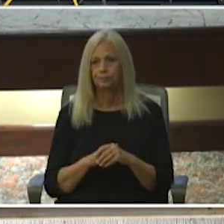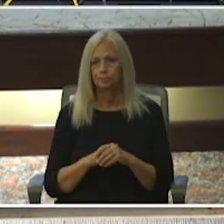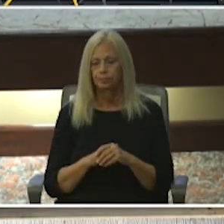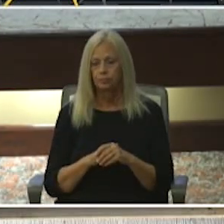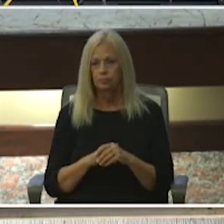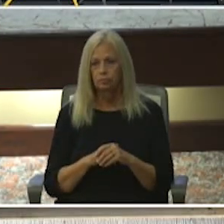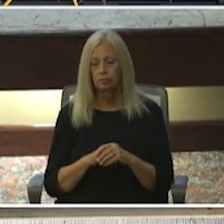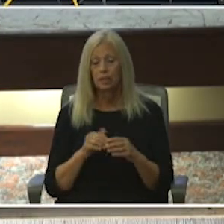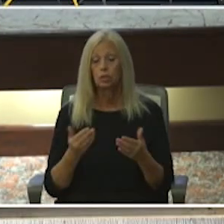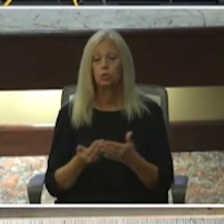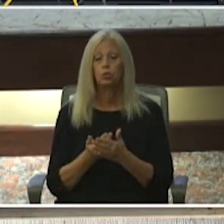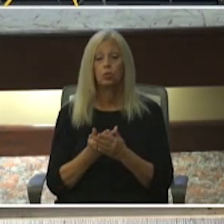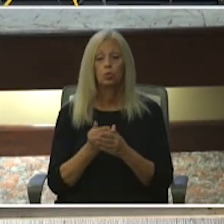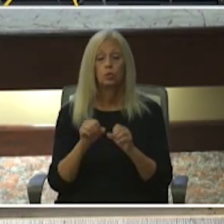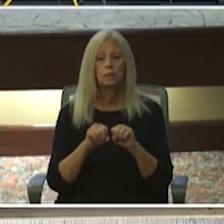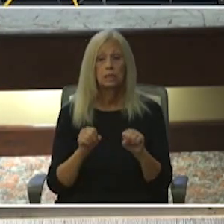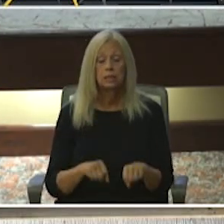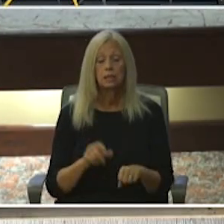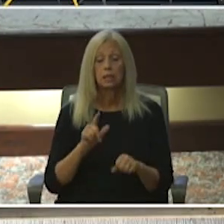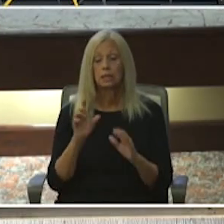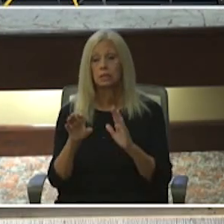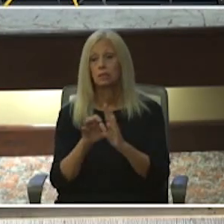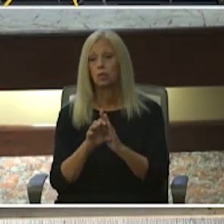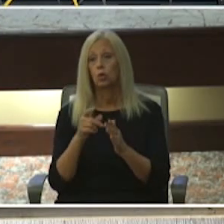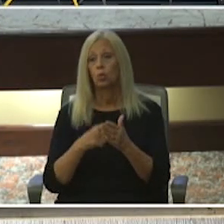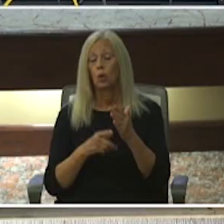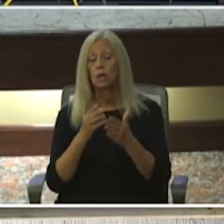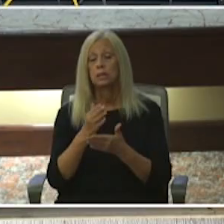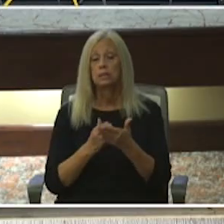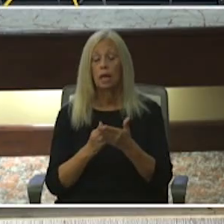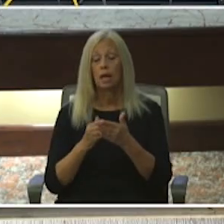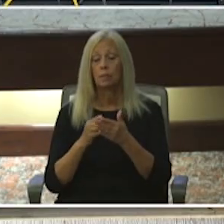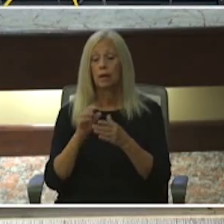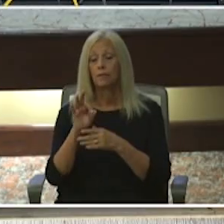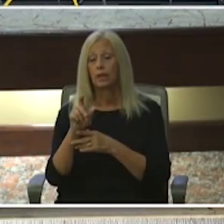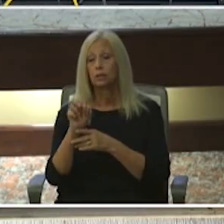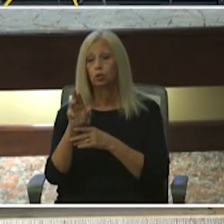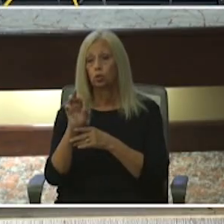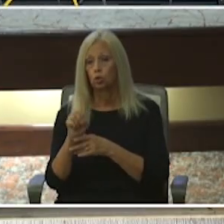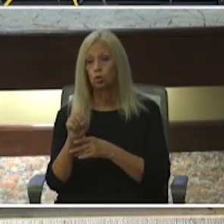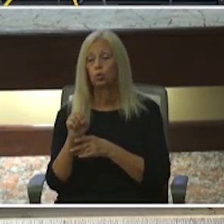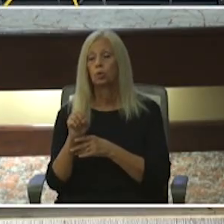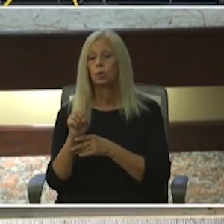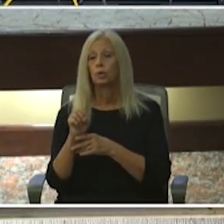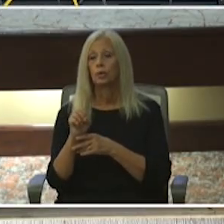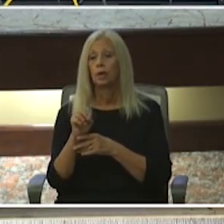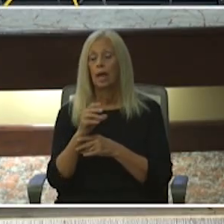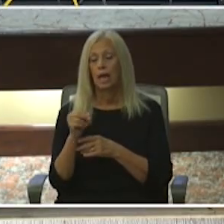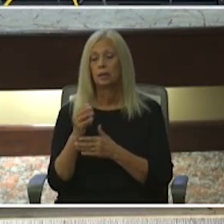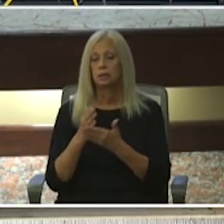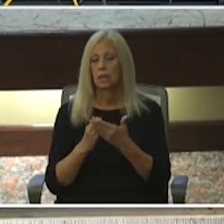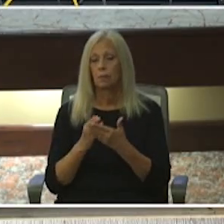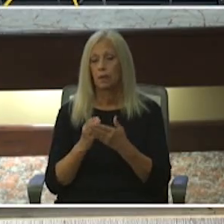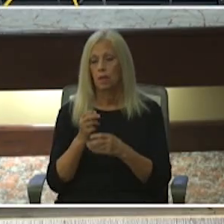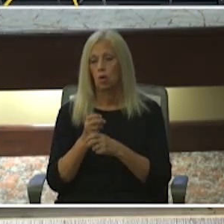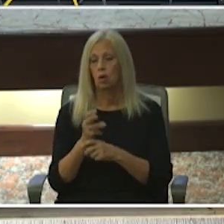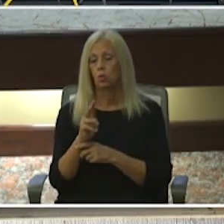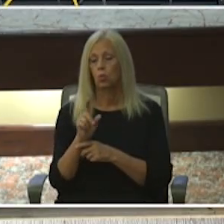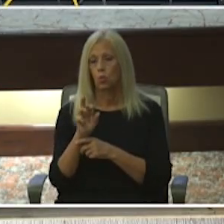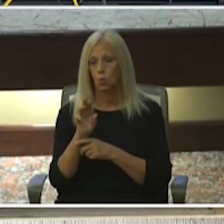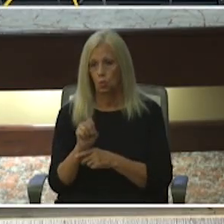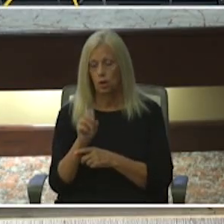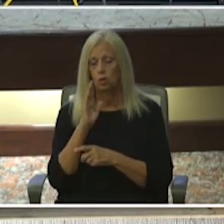And that new system, here's just a photograph of what some of those fixtures look like, the actual cabinet, and some of the hardware that we would work